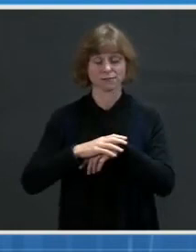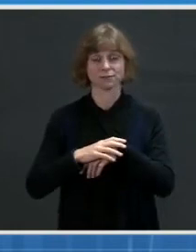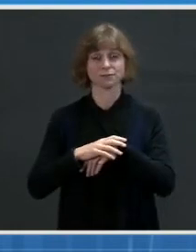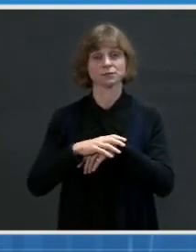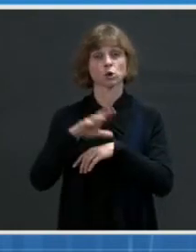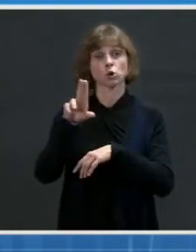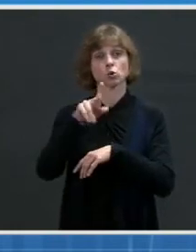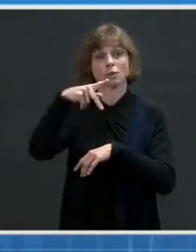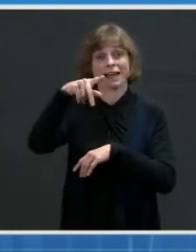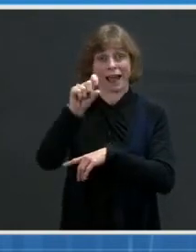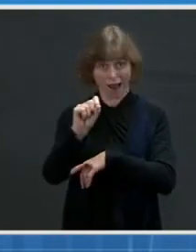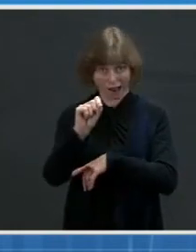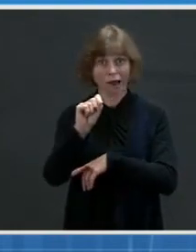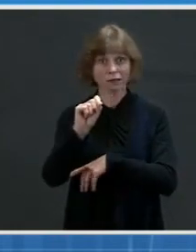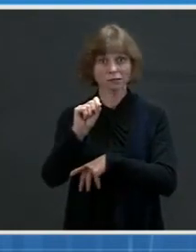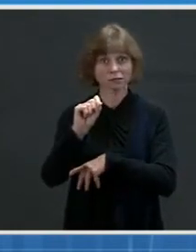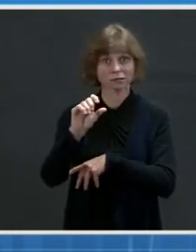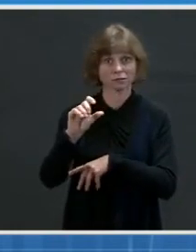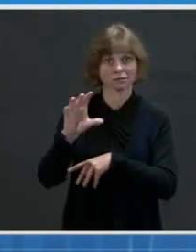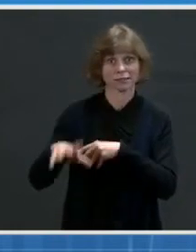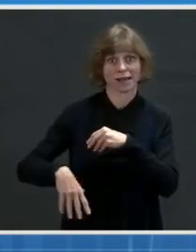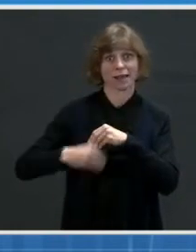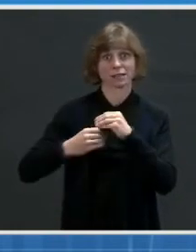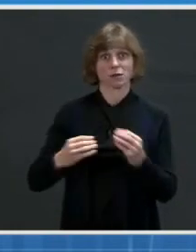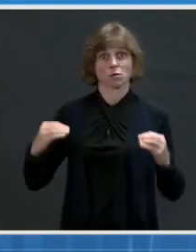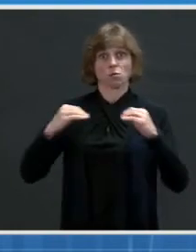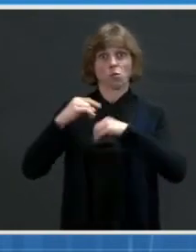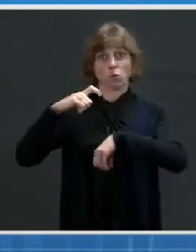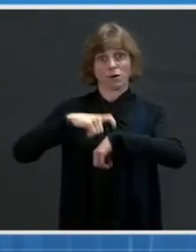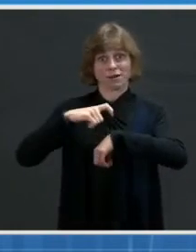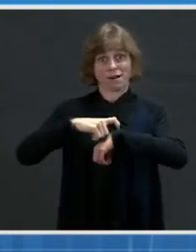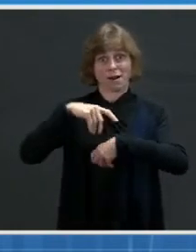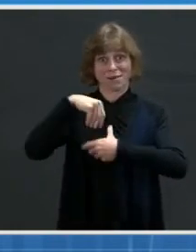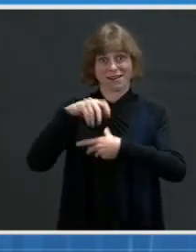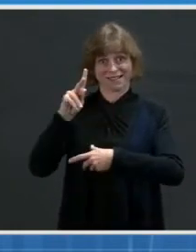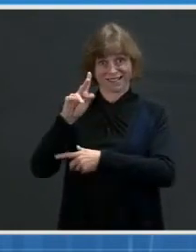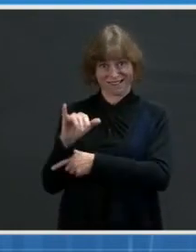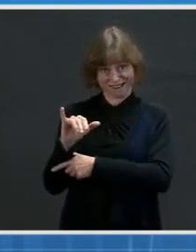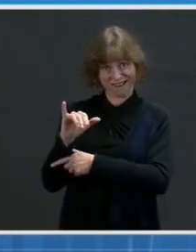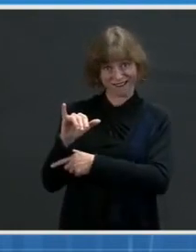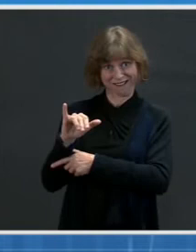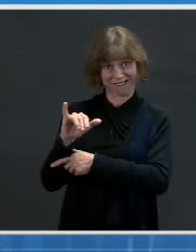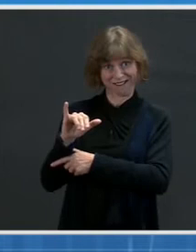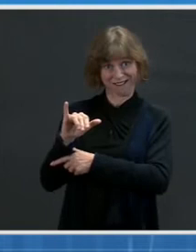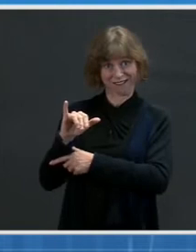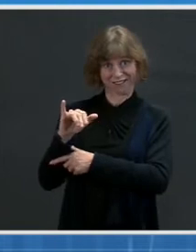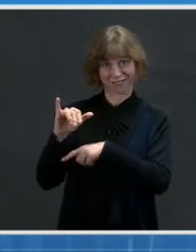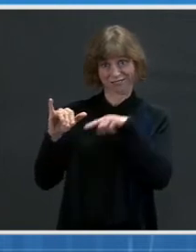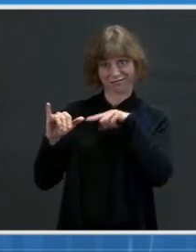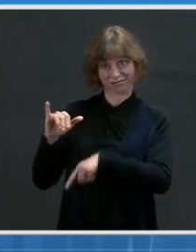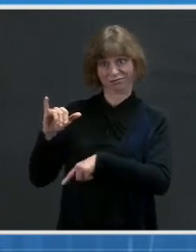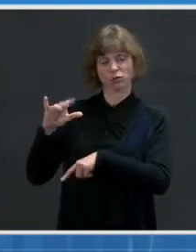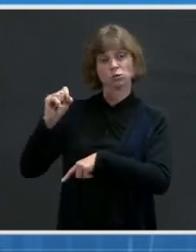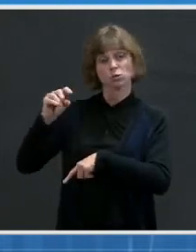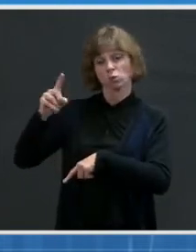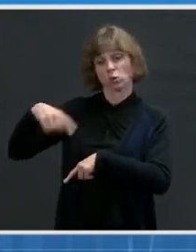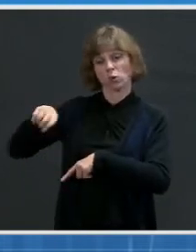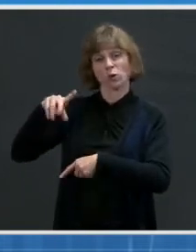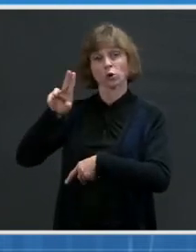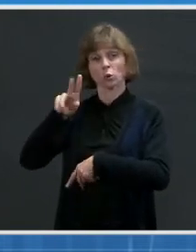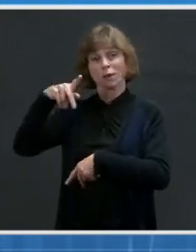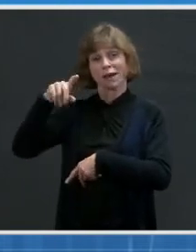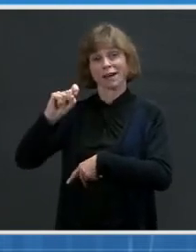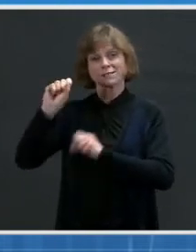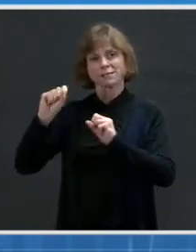its on-site trailer time at the McKesson facility in Kentucky to allow them to pack hundreds of thousands